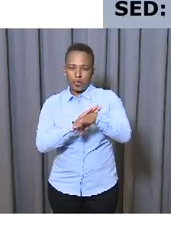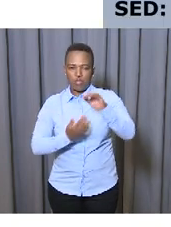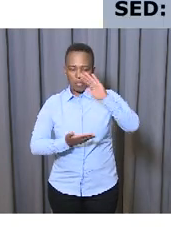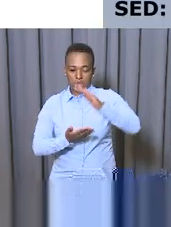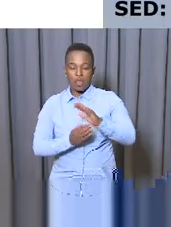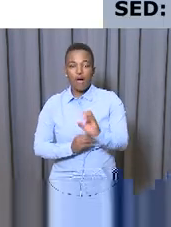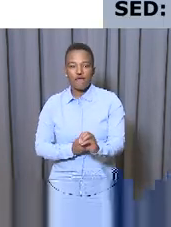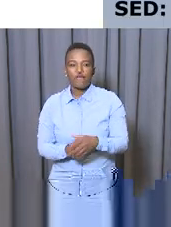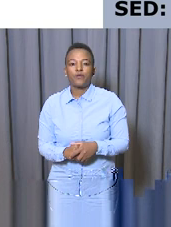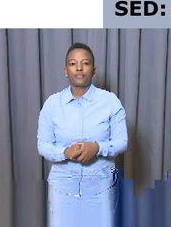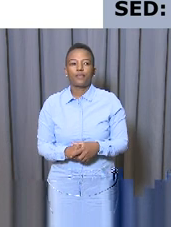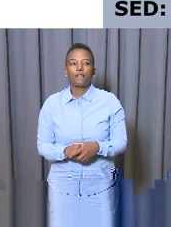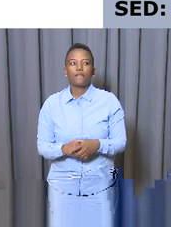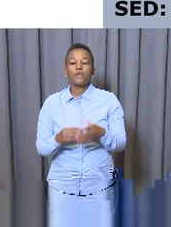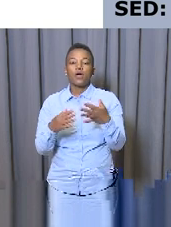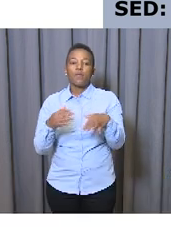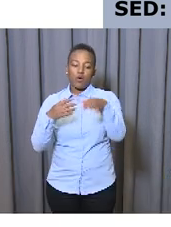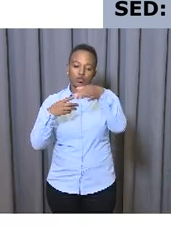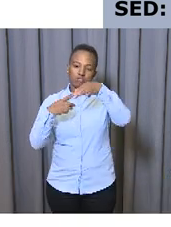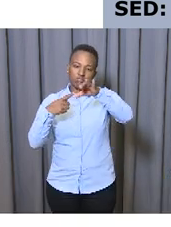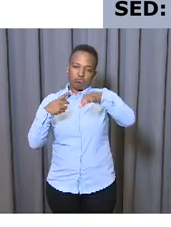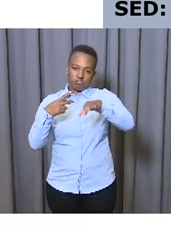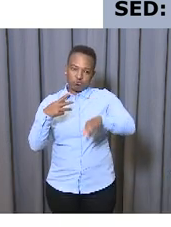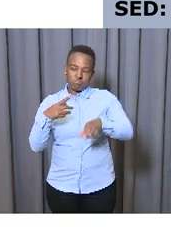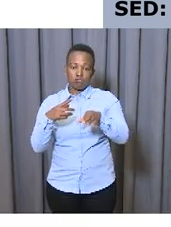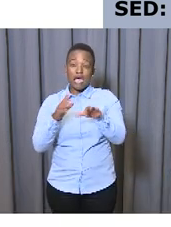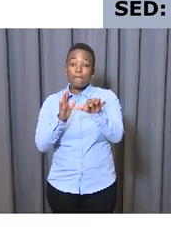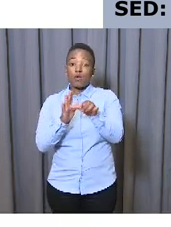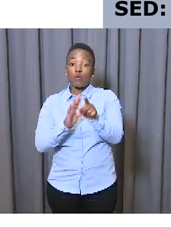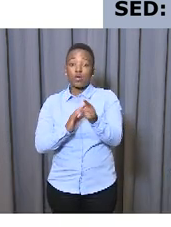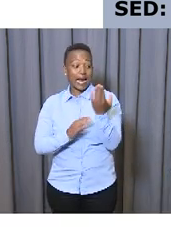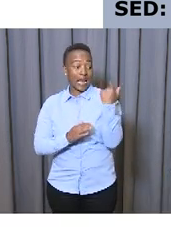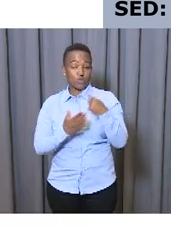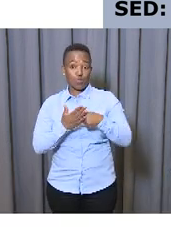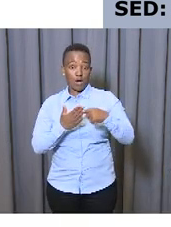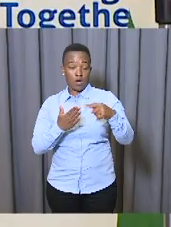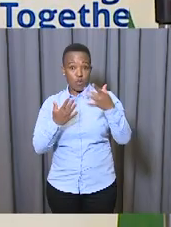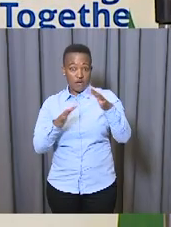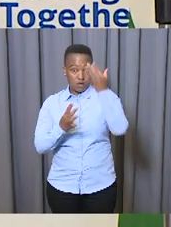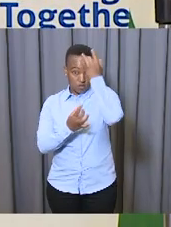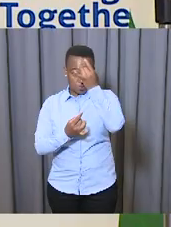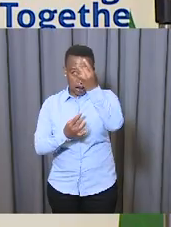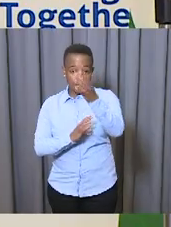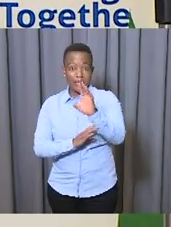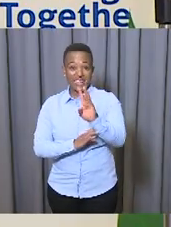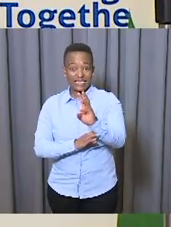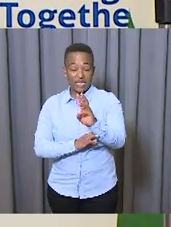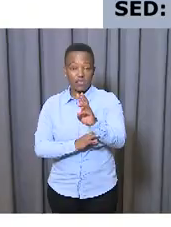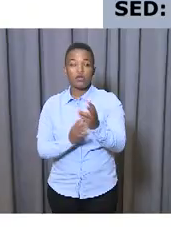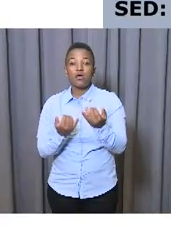the breakdown. The critical issue is when we briefed you last week, so just in 7 days, the